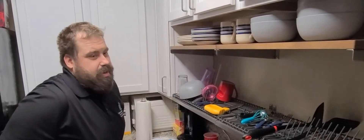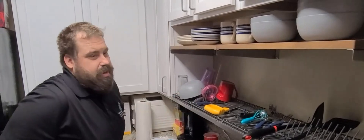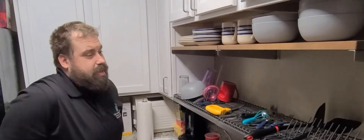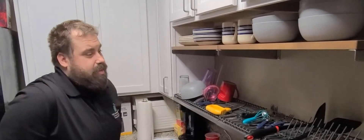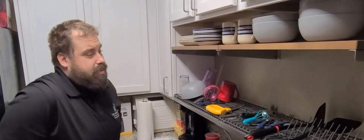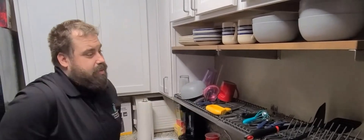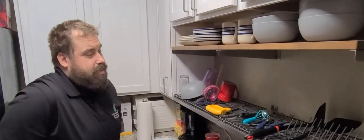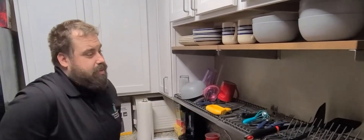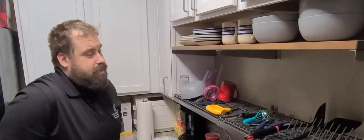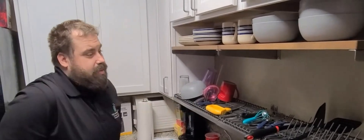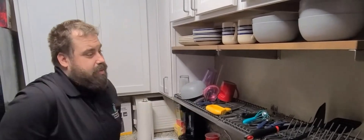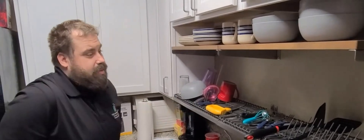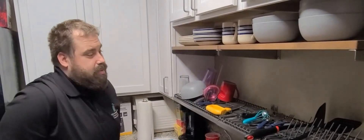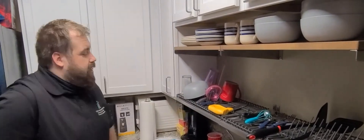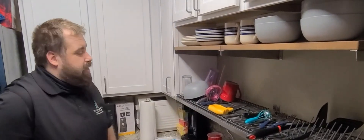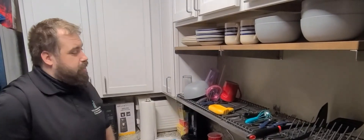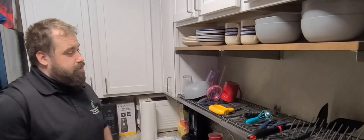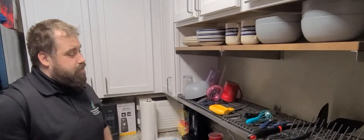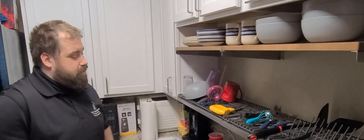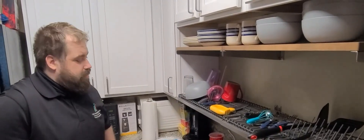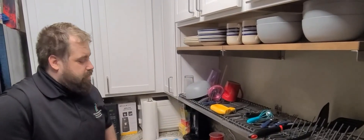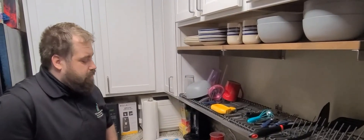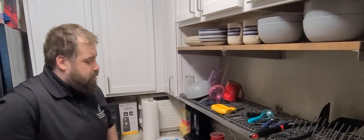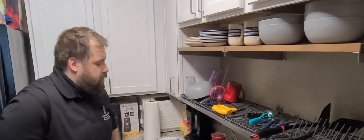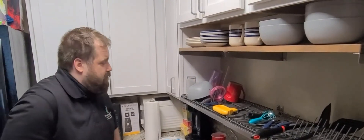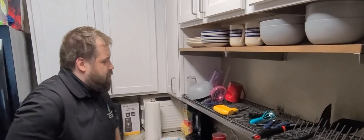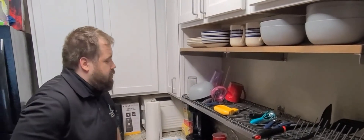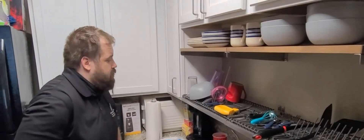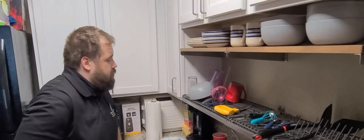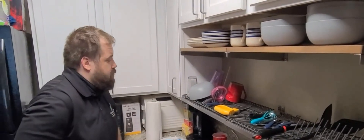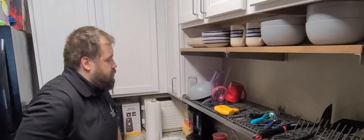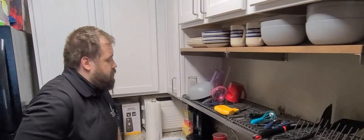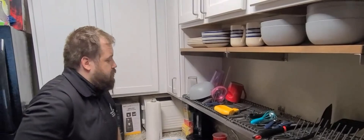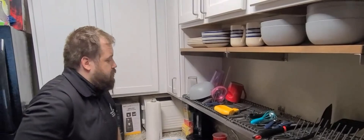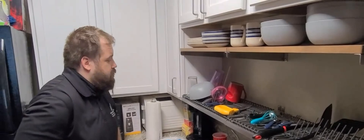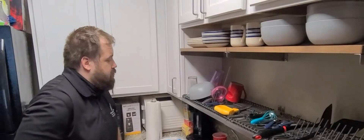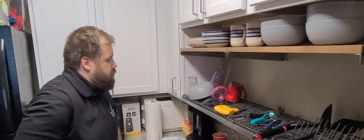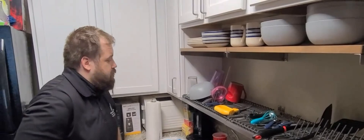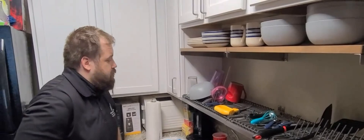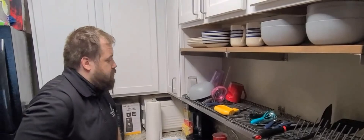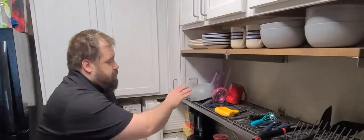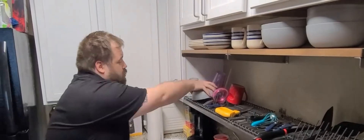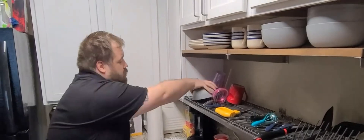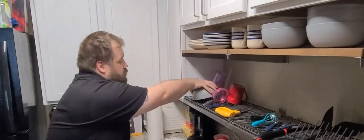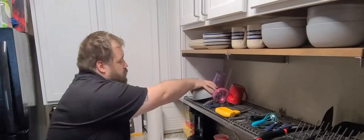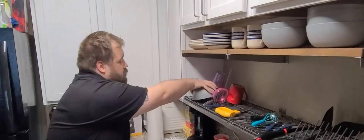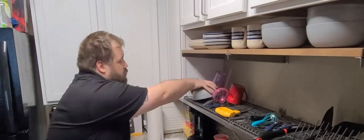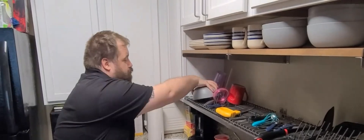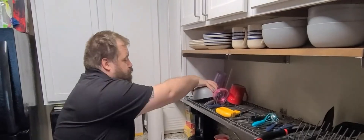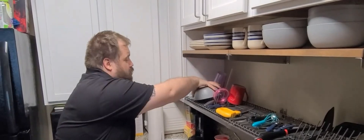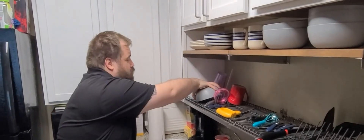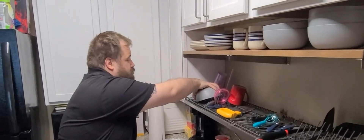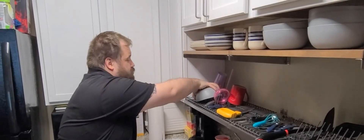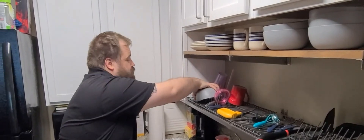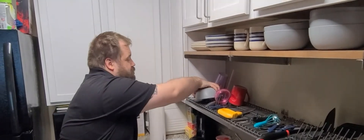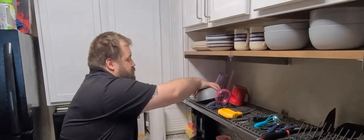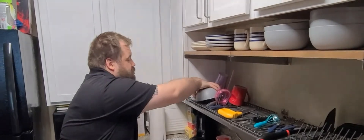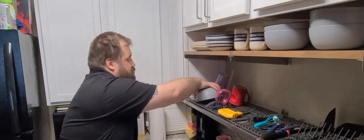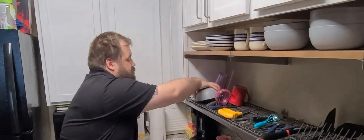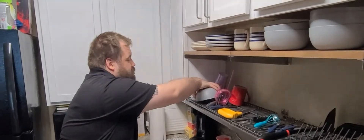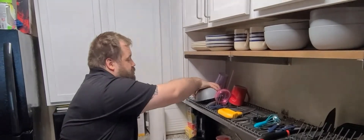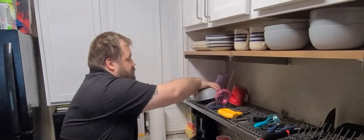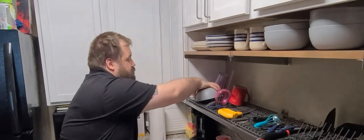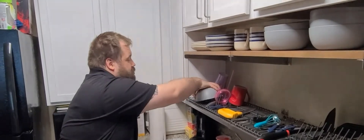get them clean. And you can even do